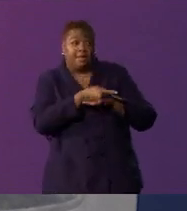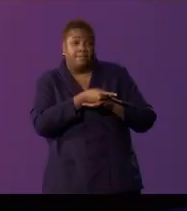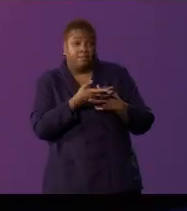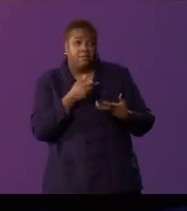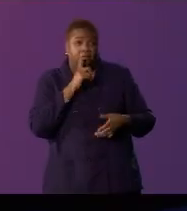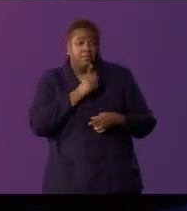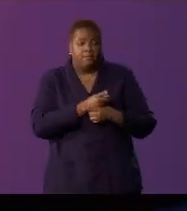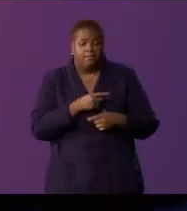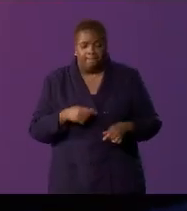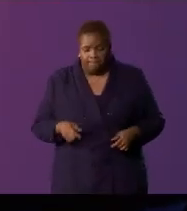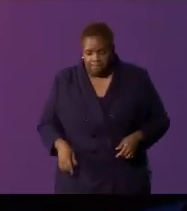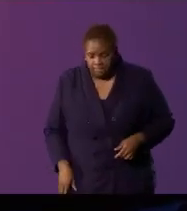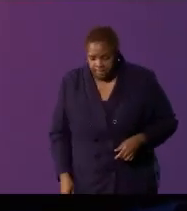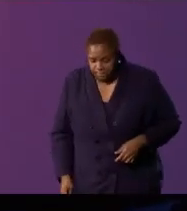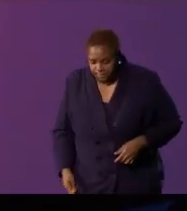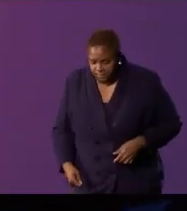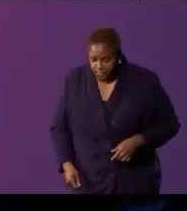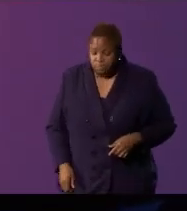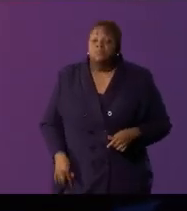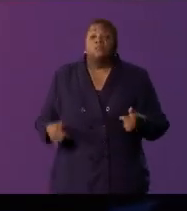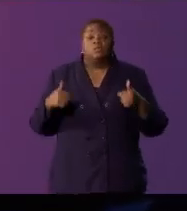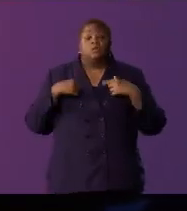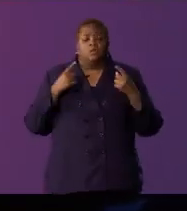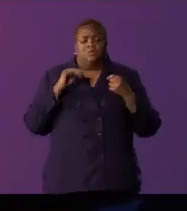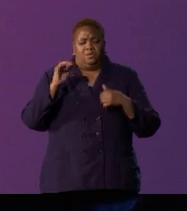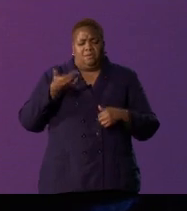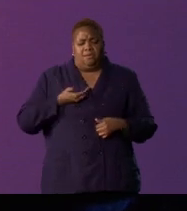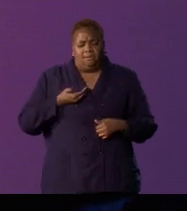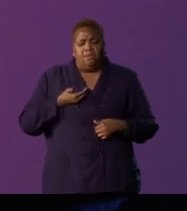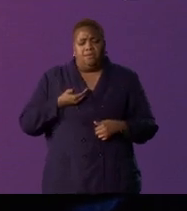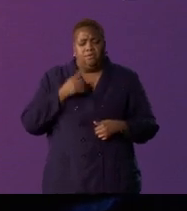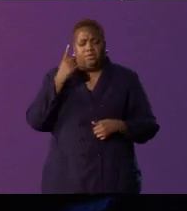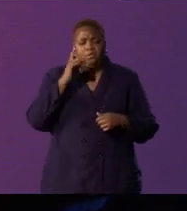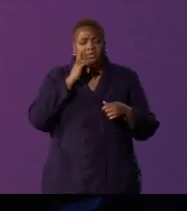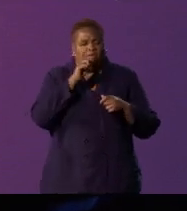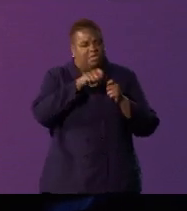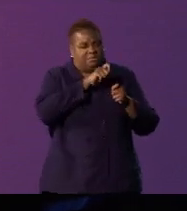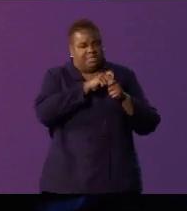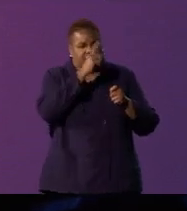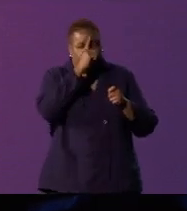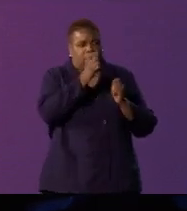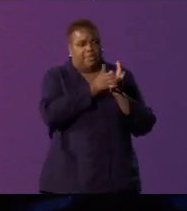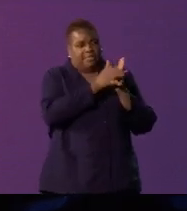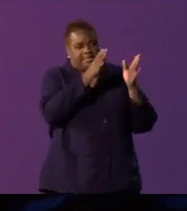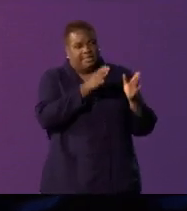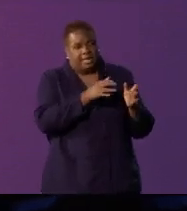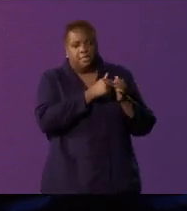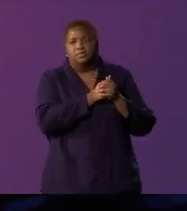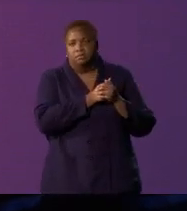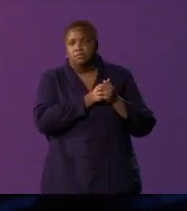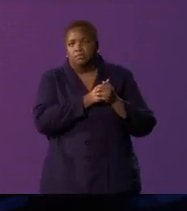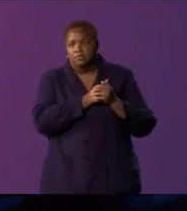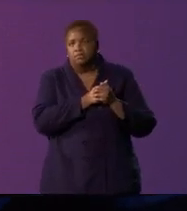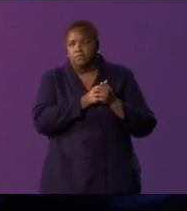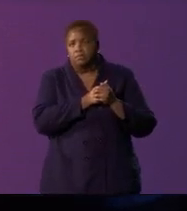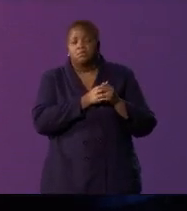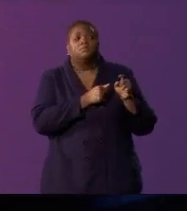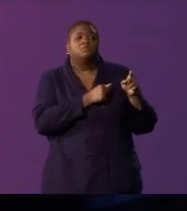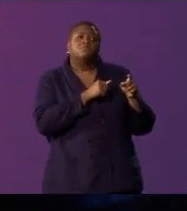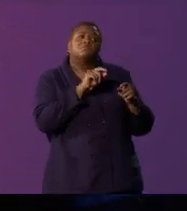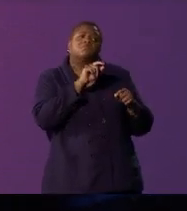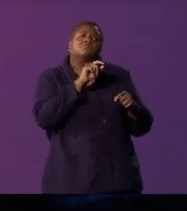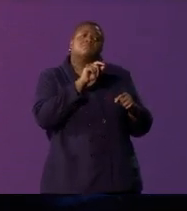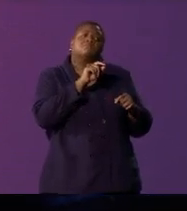So what I did was I hired somebody to do talent. And I had my head of HR. The talent person worked